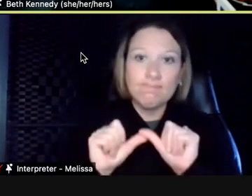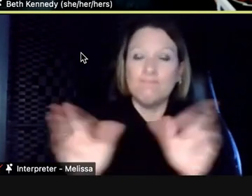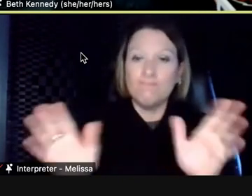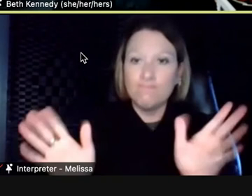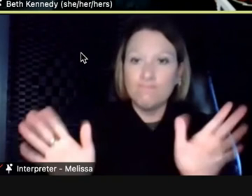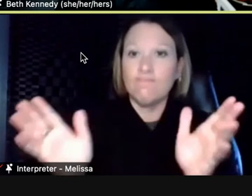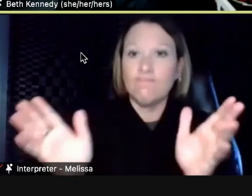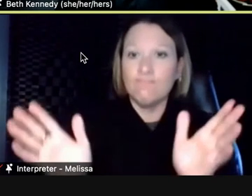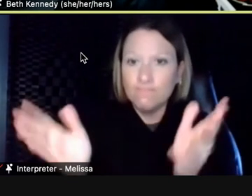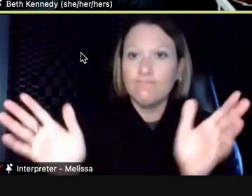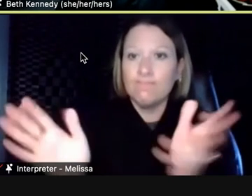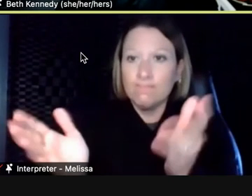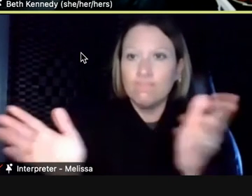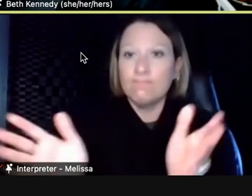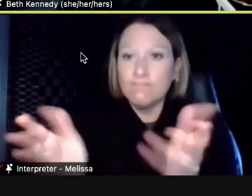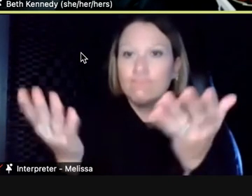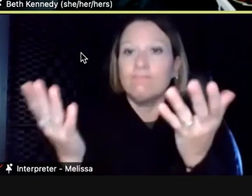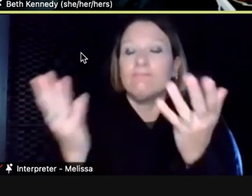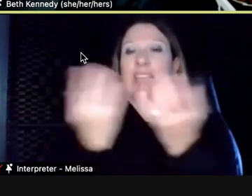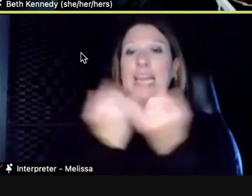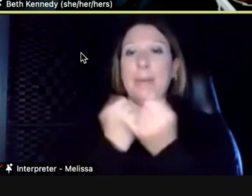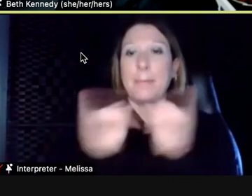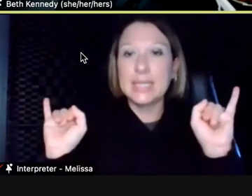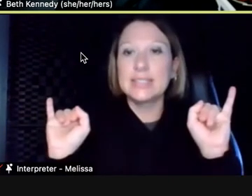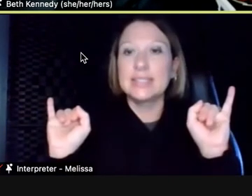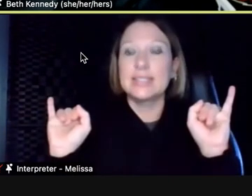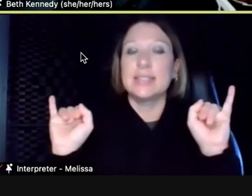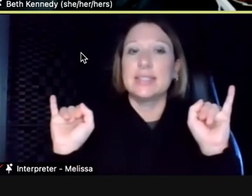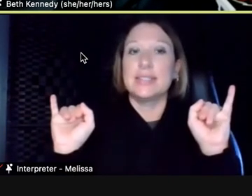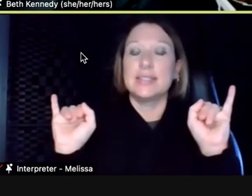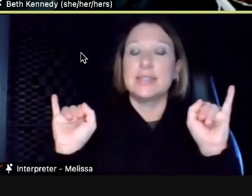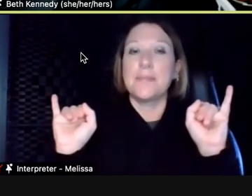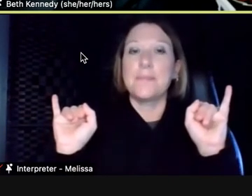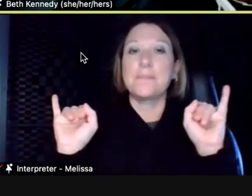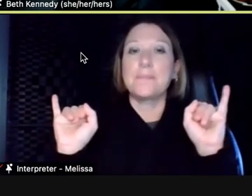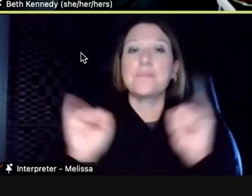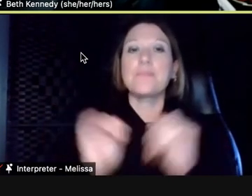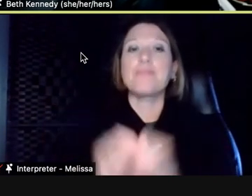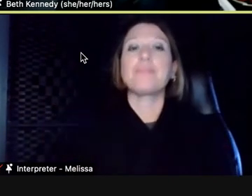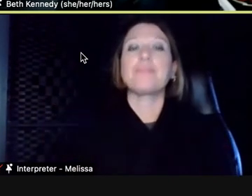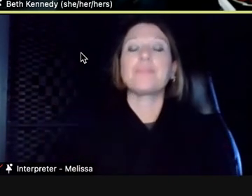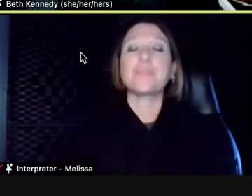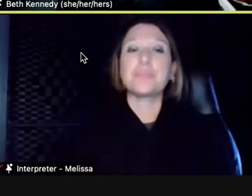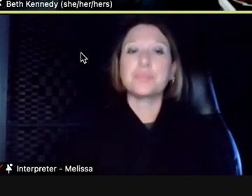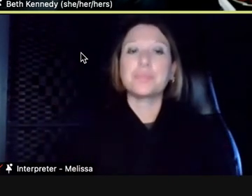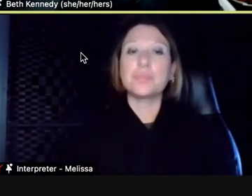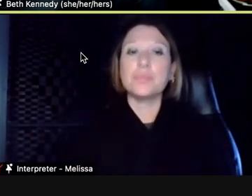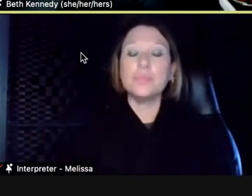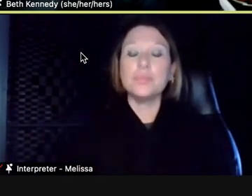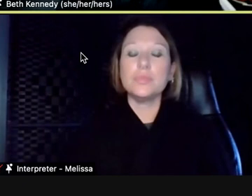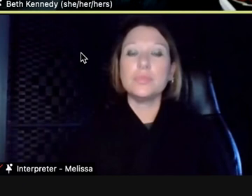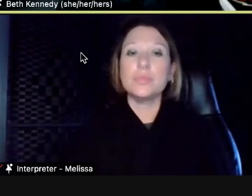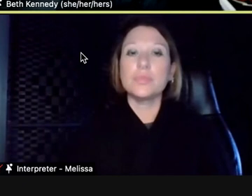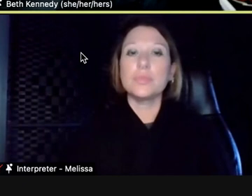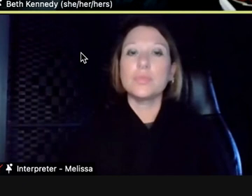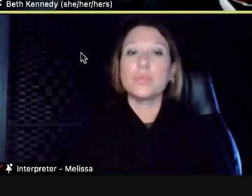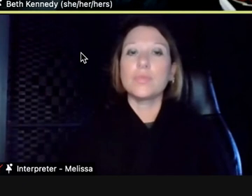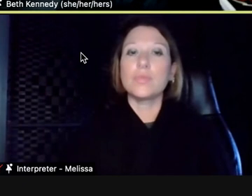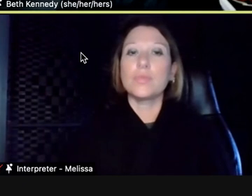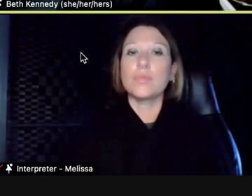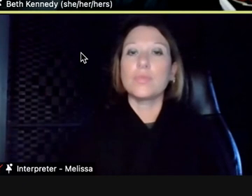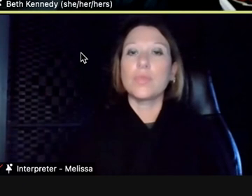their independence, to be as independent as they can be. And so that's not an